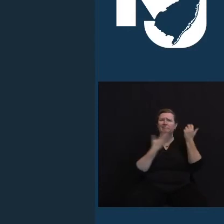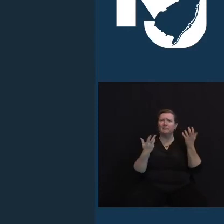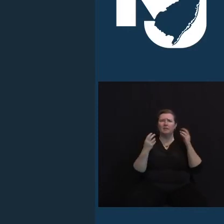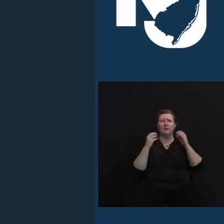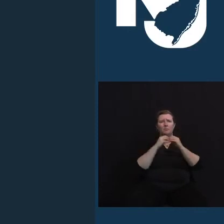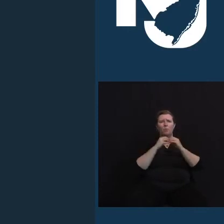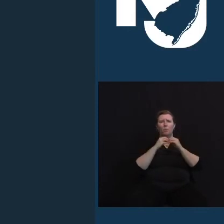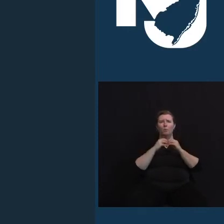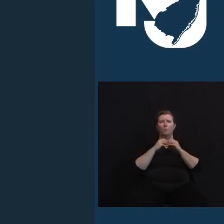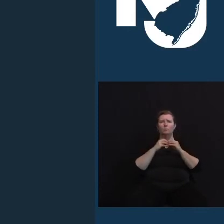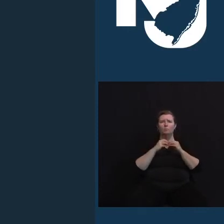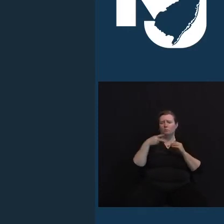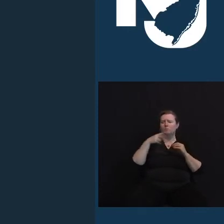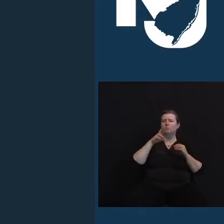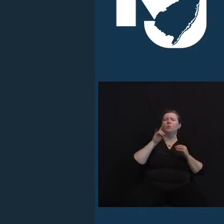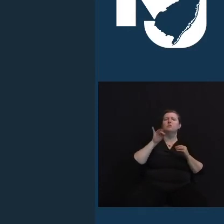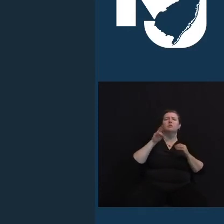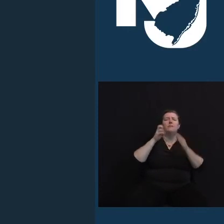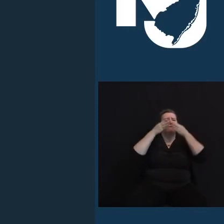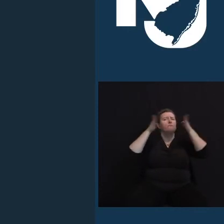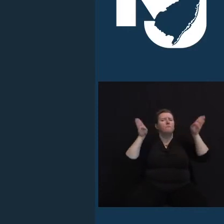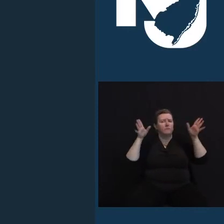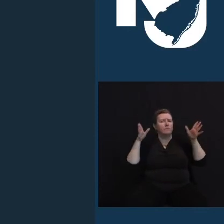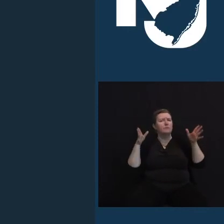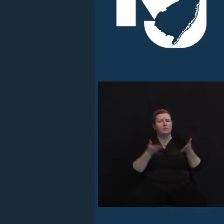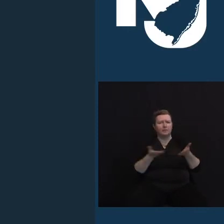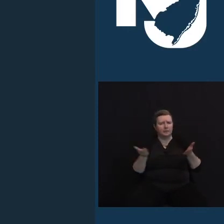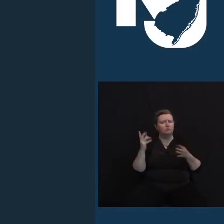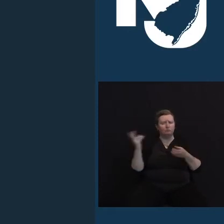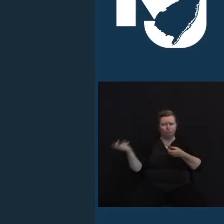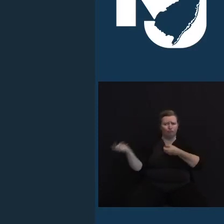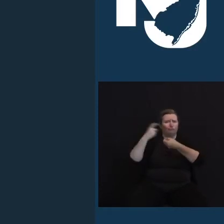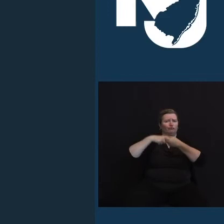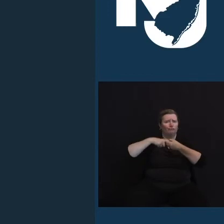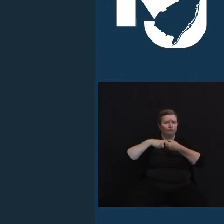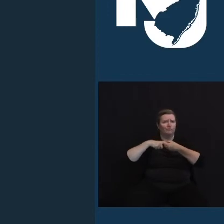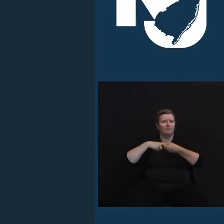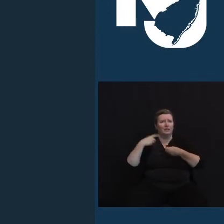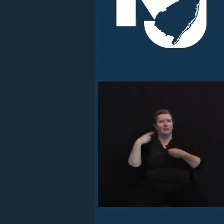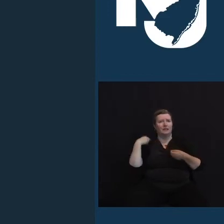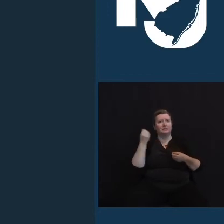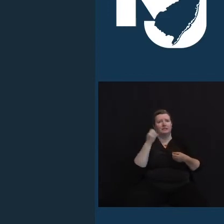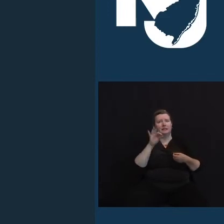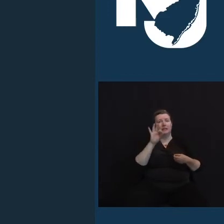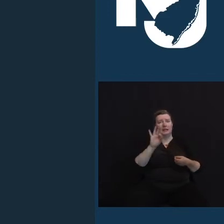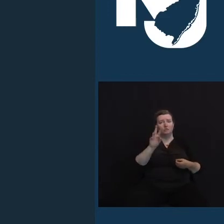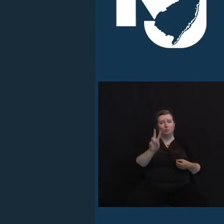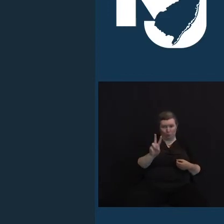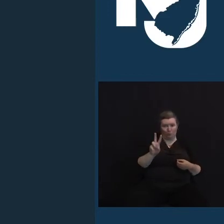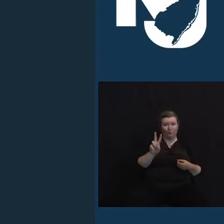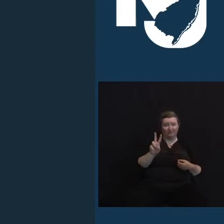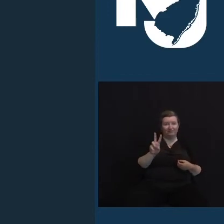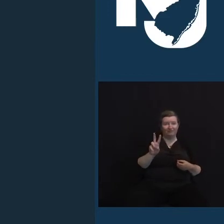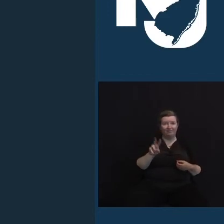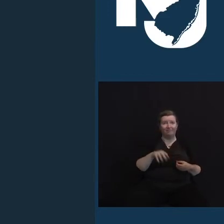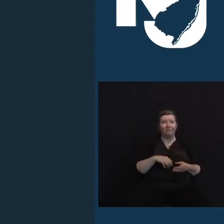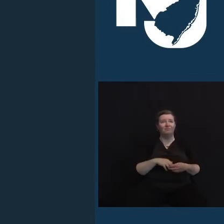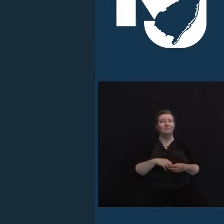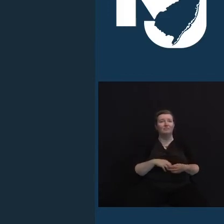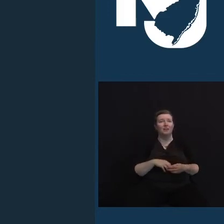the General Assembly in 1992. She has proudly worn the mantle of New Jersey's unofficial Jewish